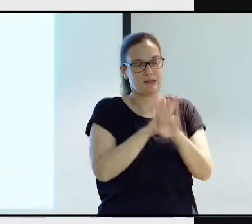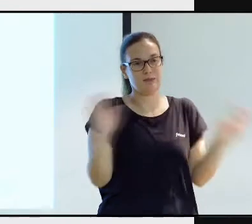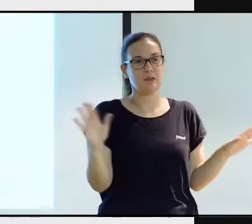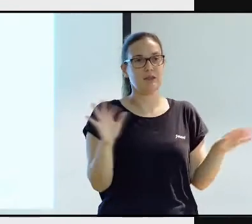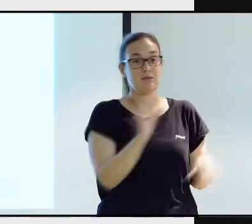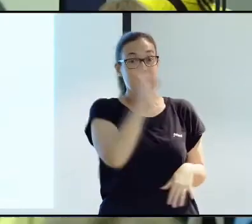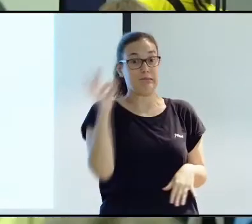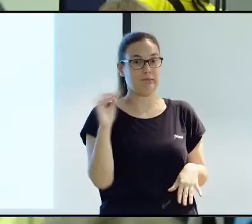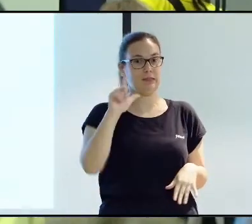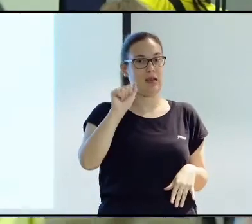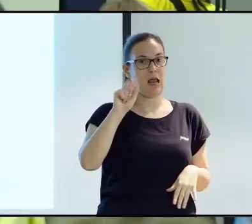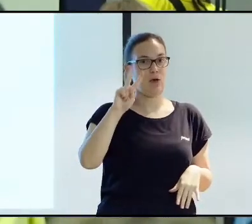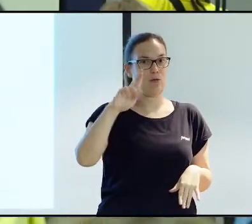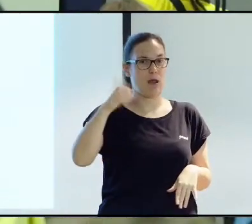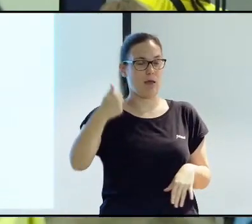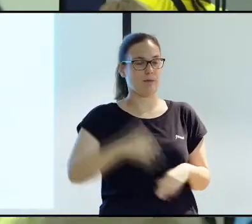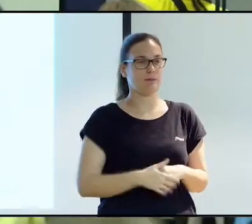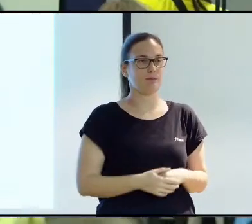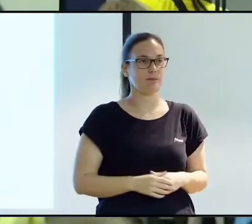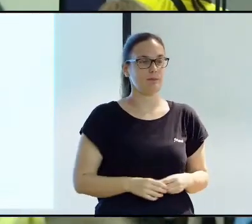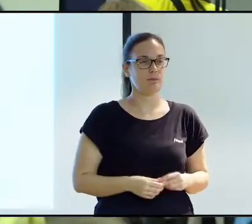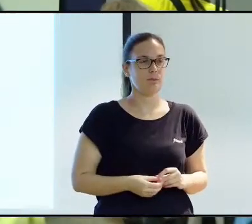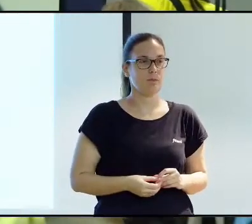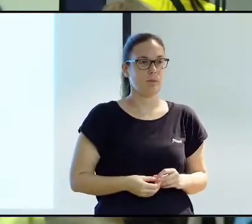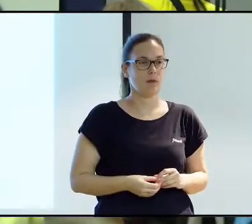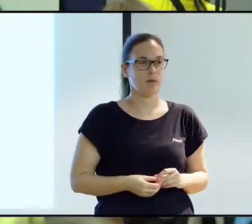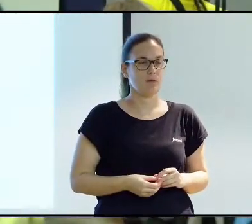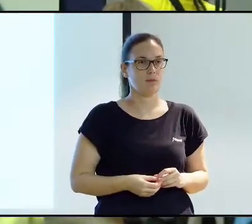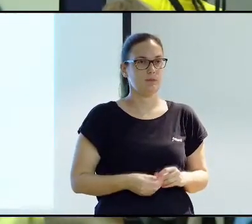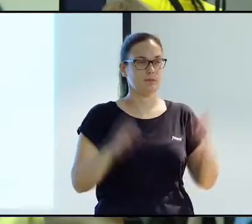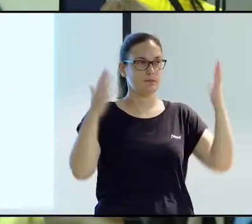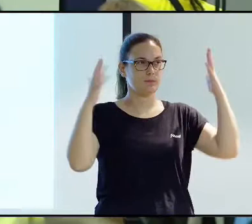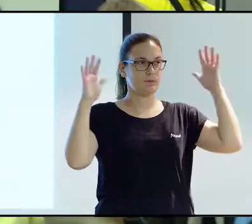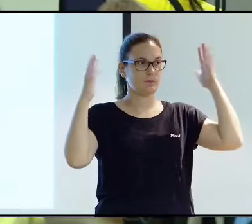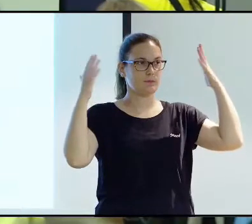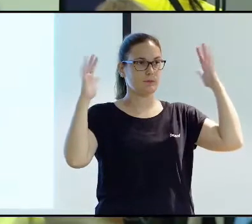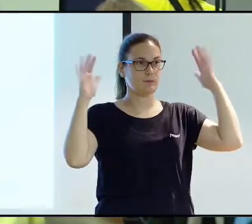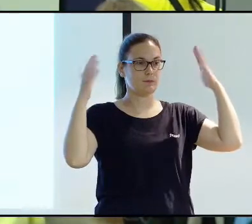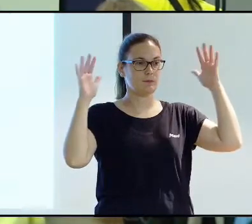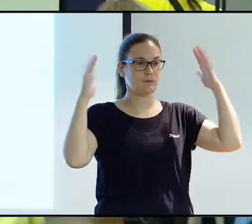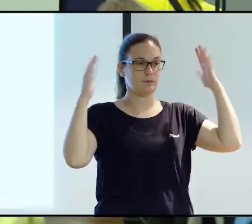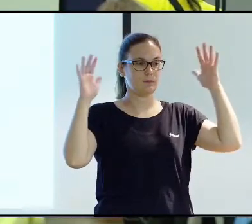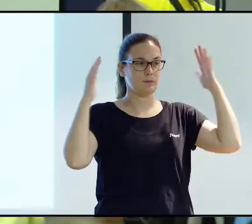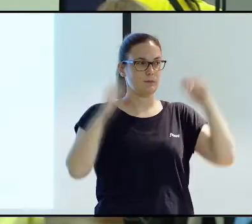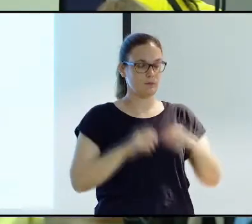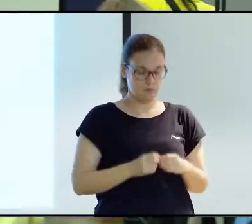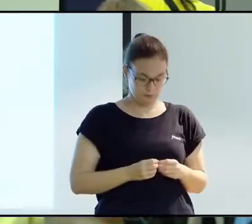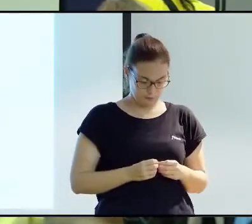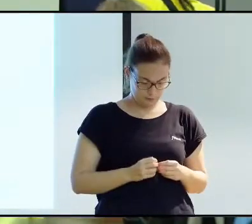So thank you very much. And now I'd like to give the floor to Laura, who is going to flesh out our session.